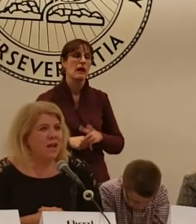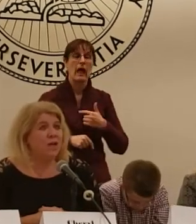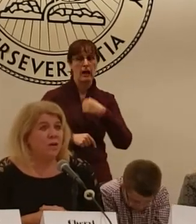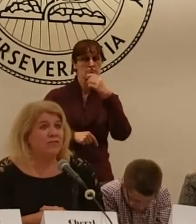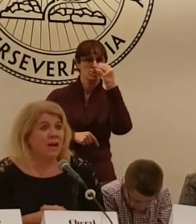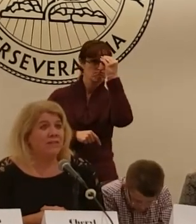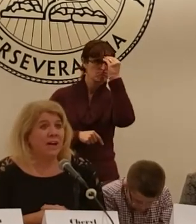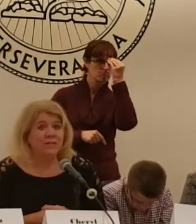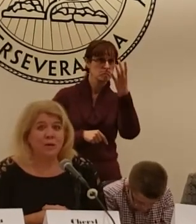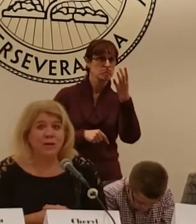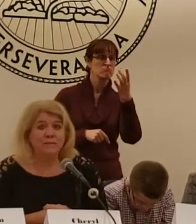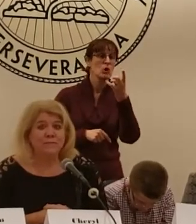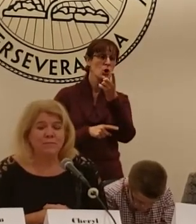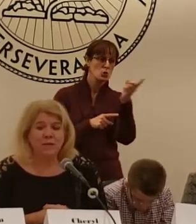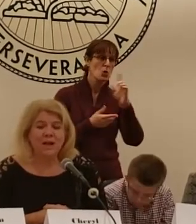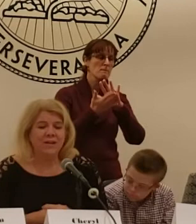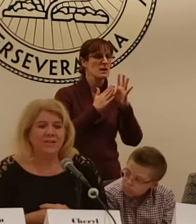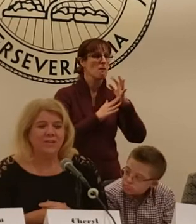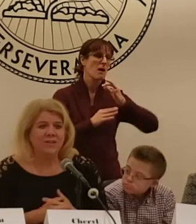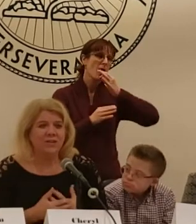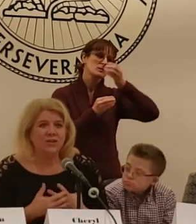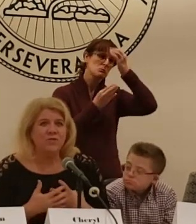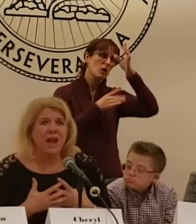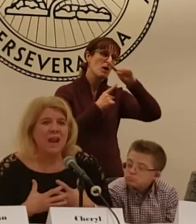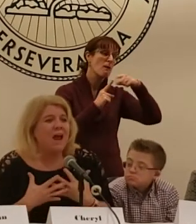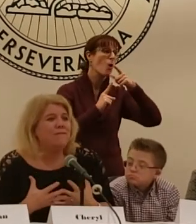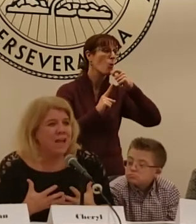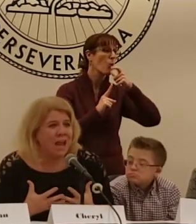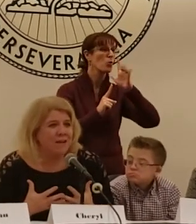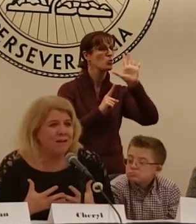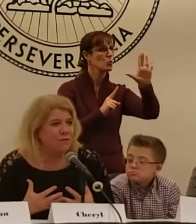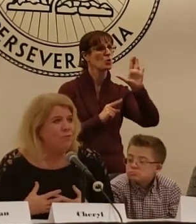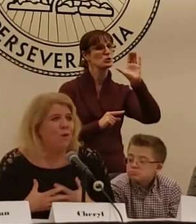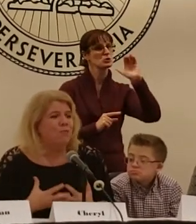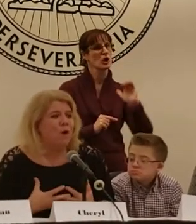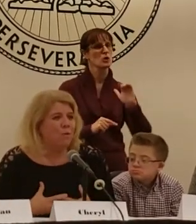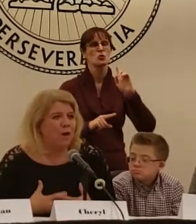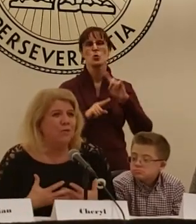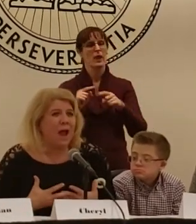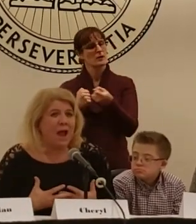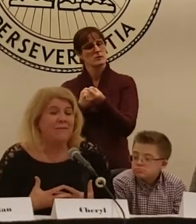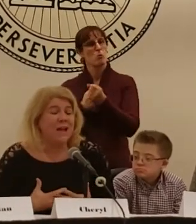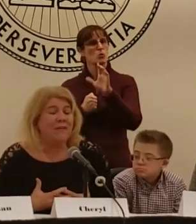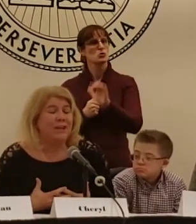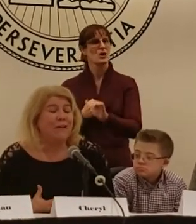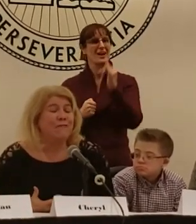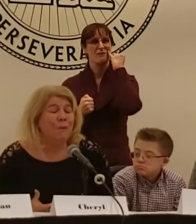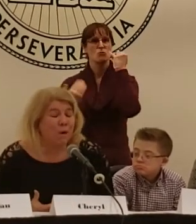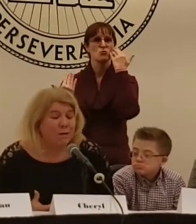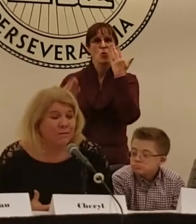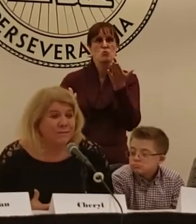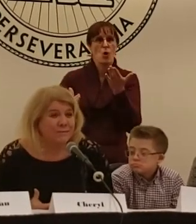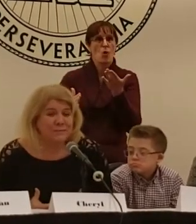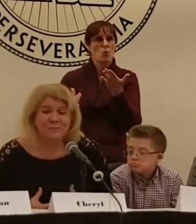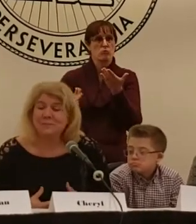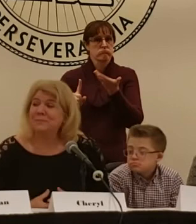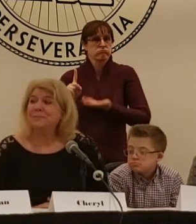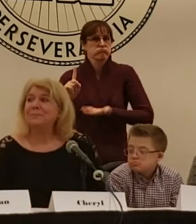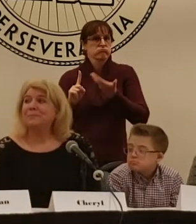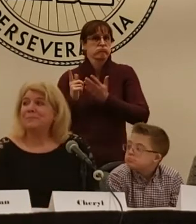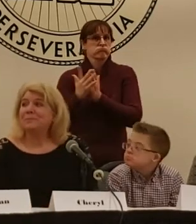be your child's expert, because you can't advocate if you don't know what you have to advocate for.